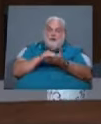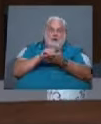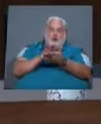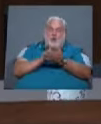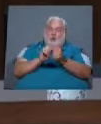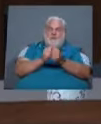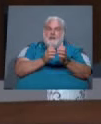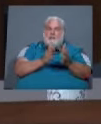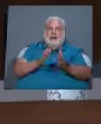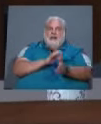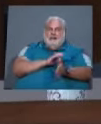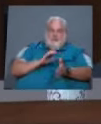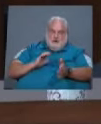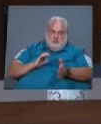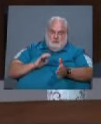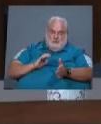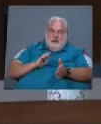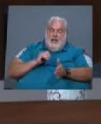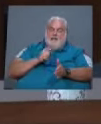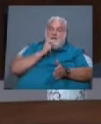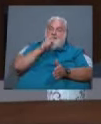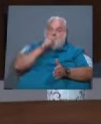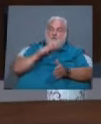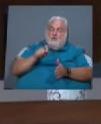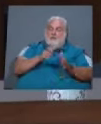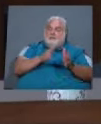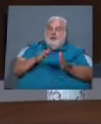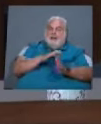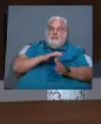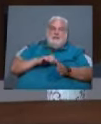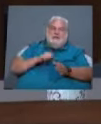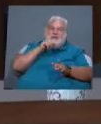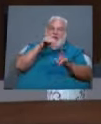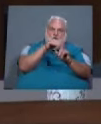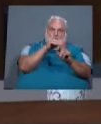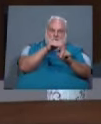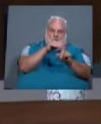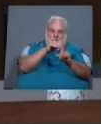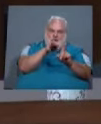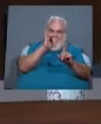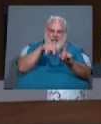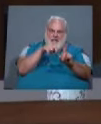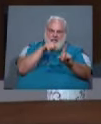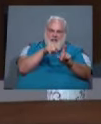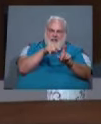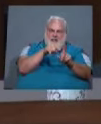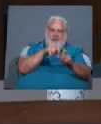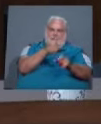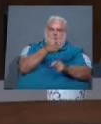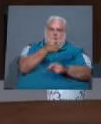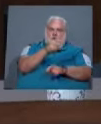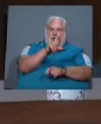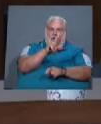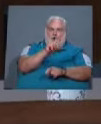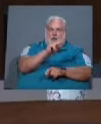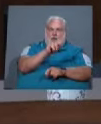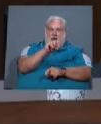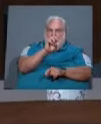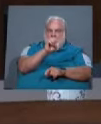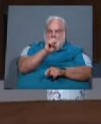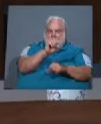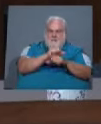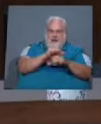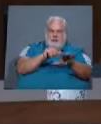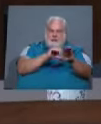with the Planning Commission. And therefore, the Planning Commission did not notify the Grand Mountain area. But College